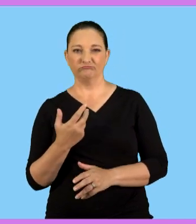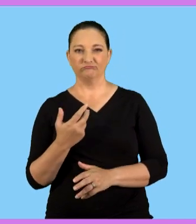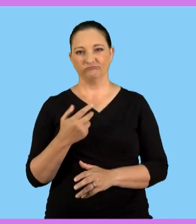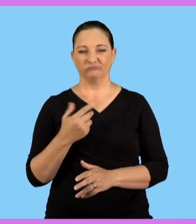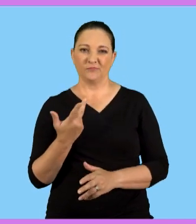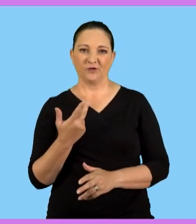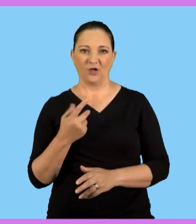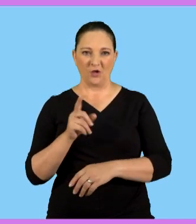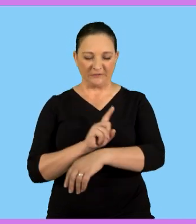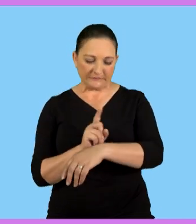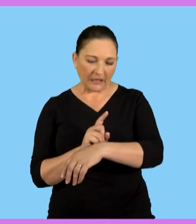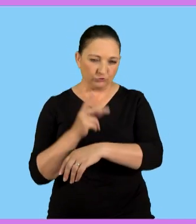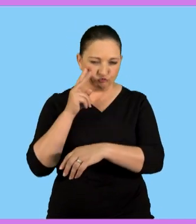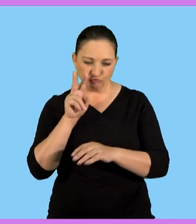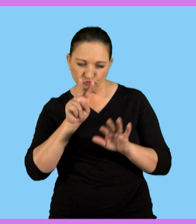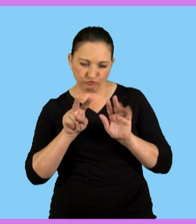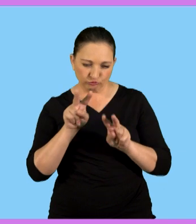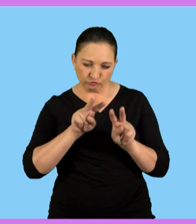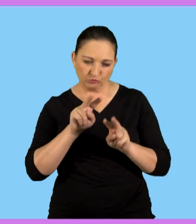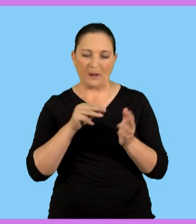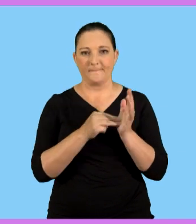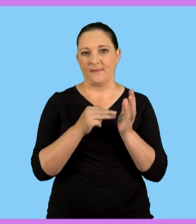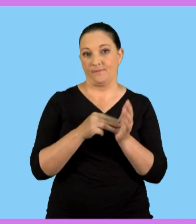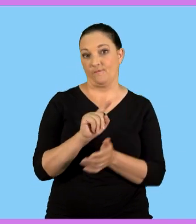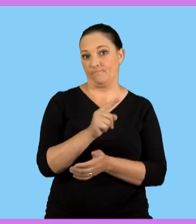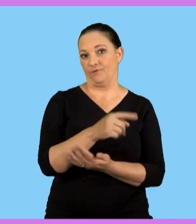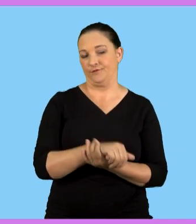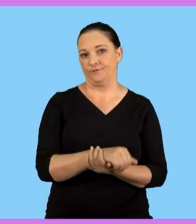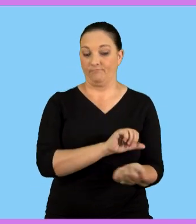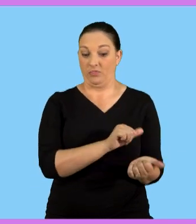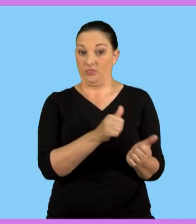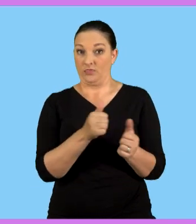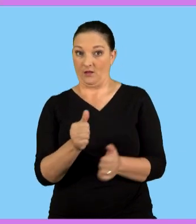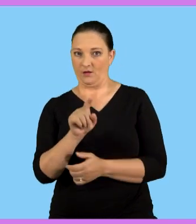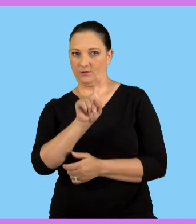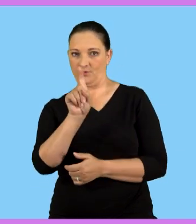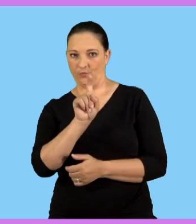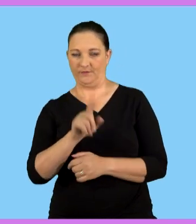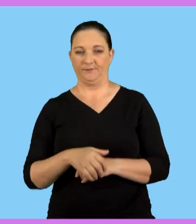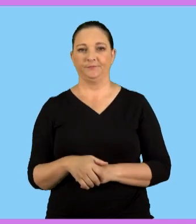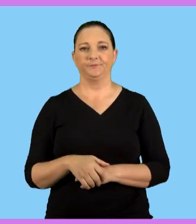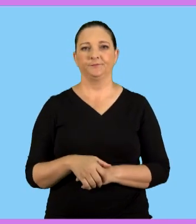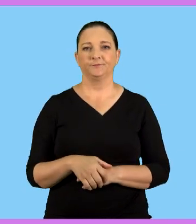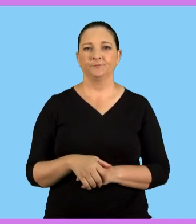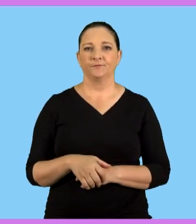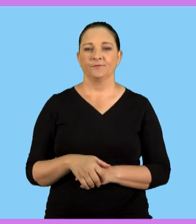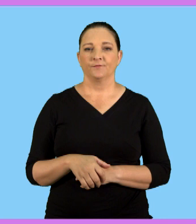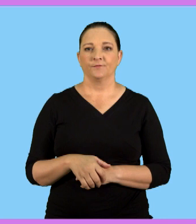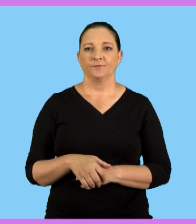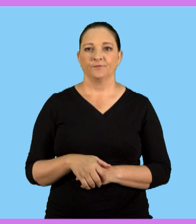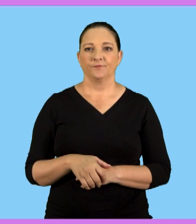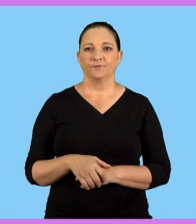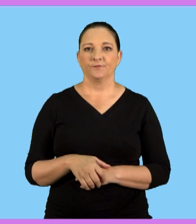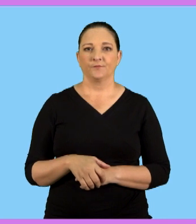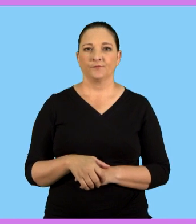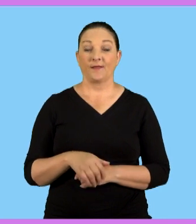seconds just to get familiar with what is presented to me. Now let's look at our first question. So question number A,